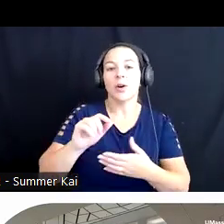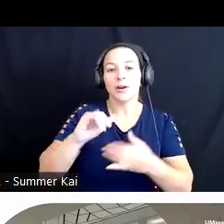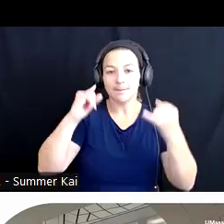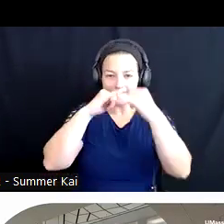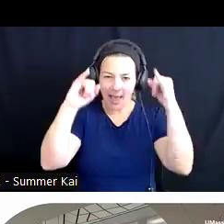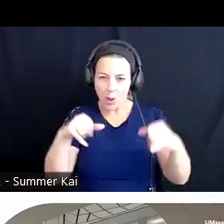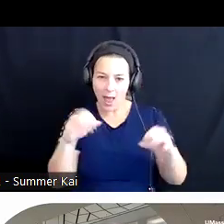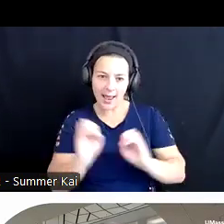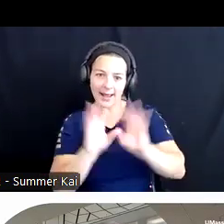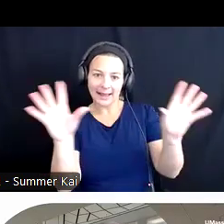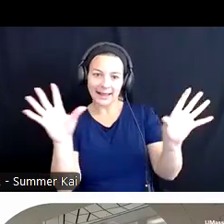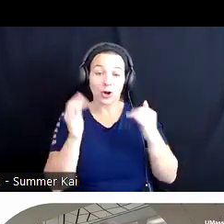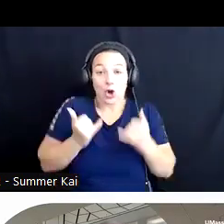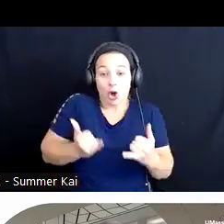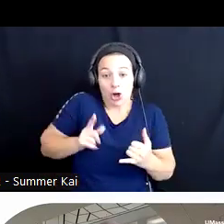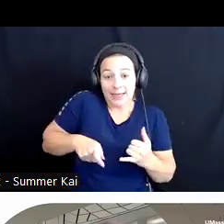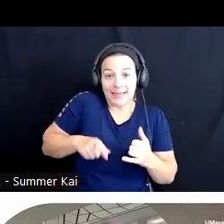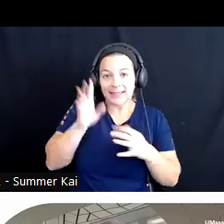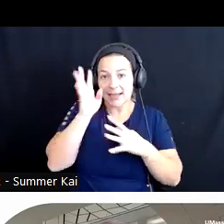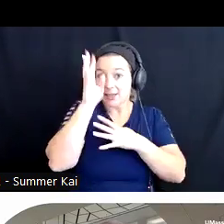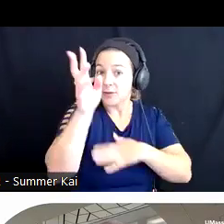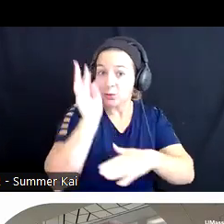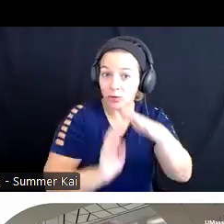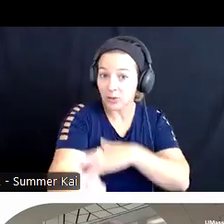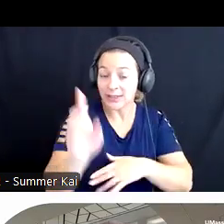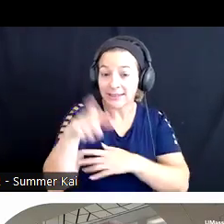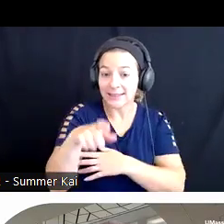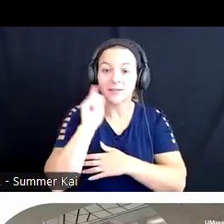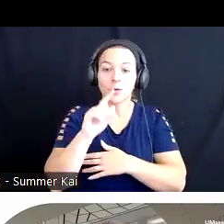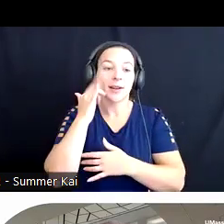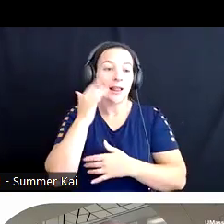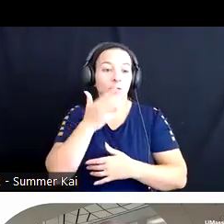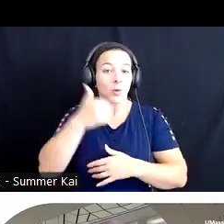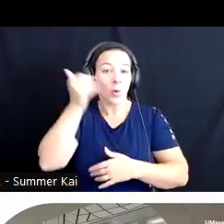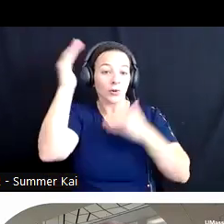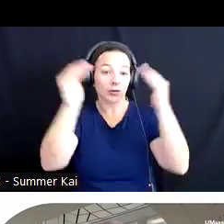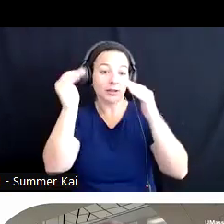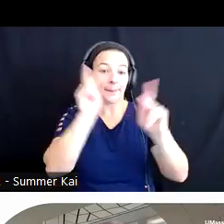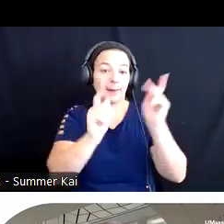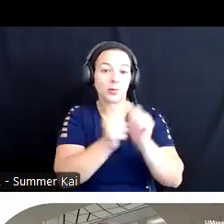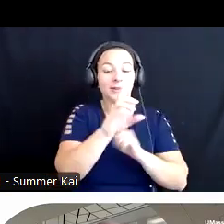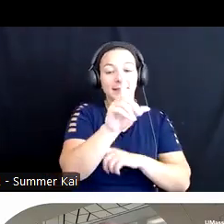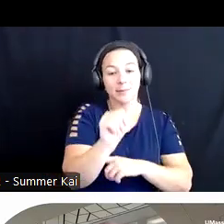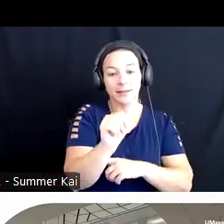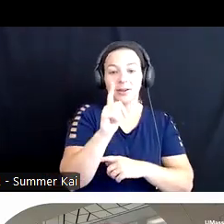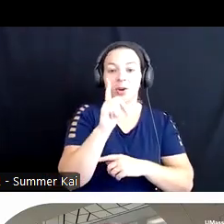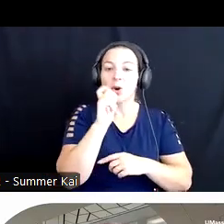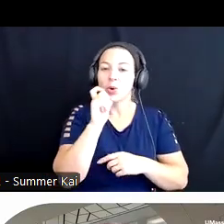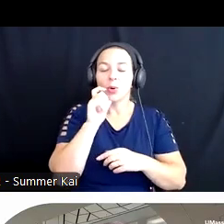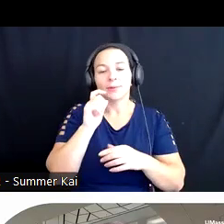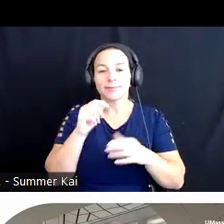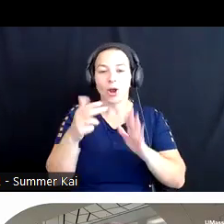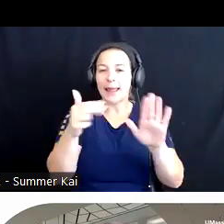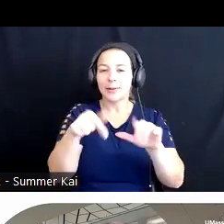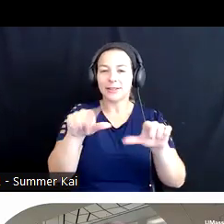current and projected needs of California's older adults and people with disabilities who fall in the overlooked middle,